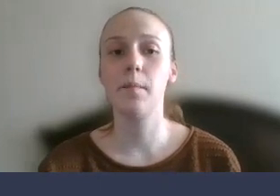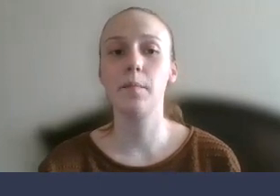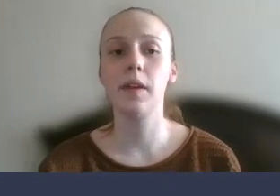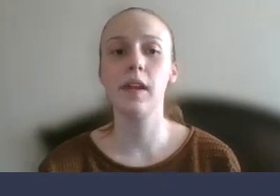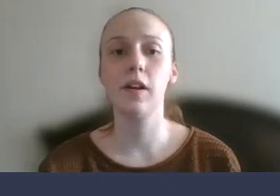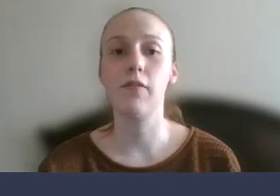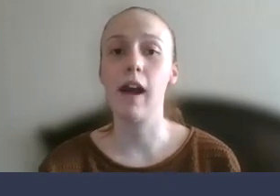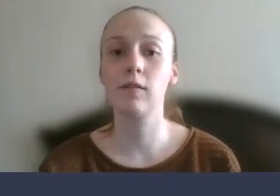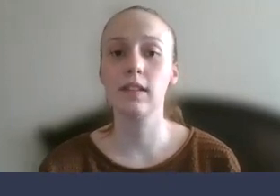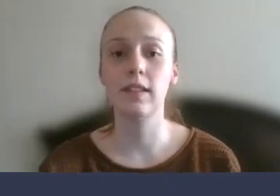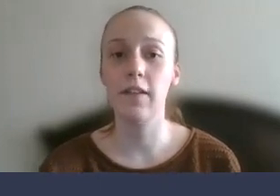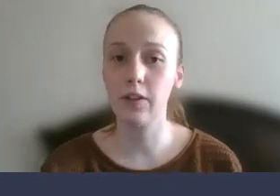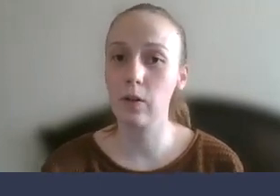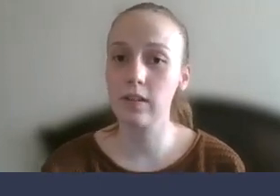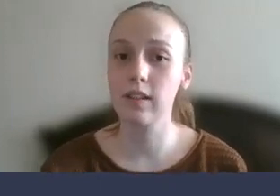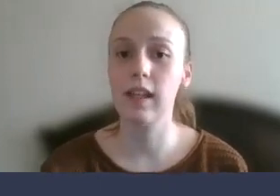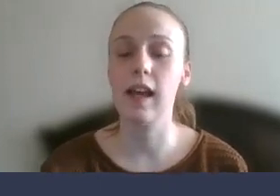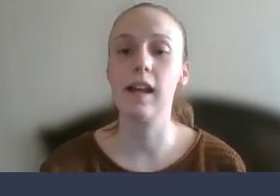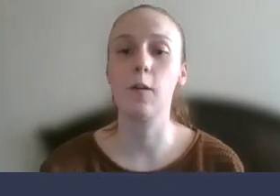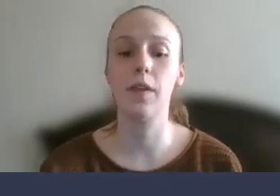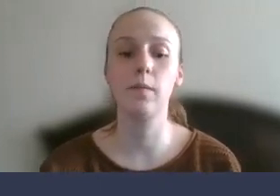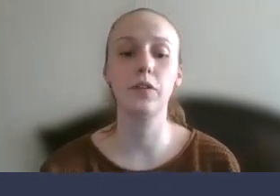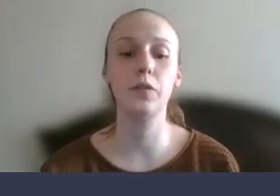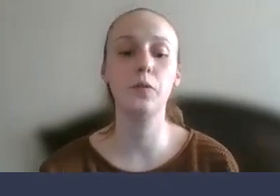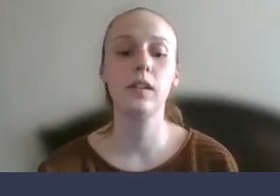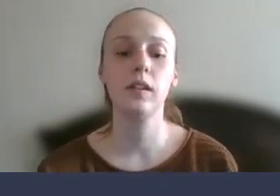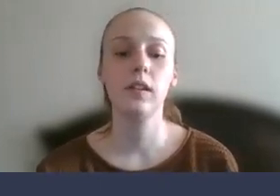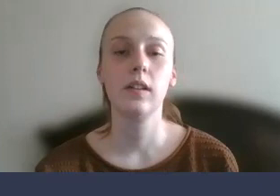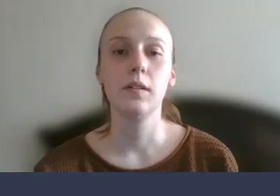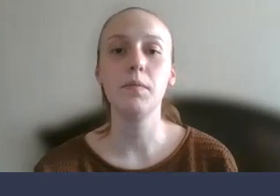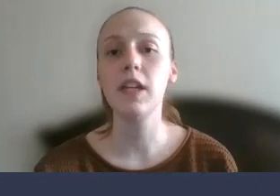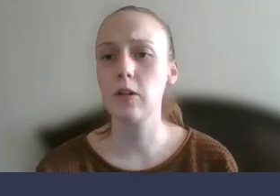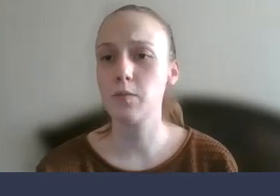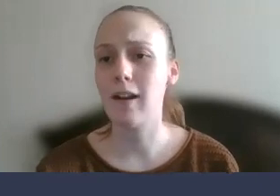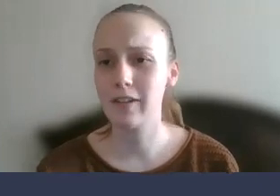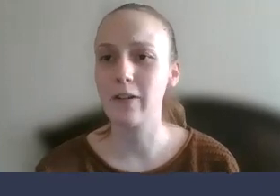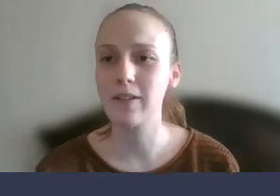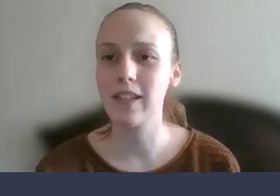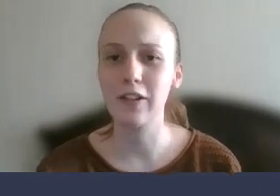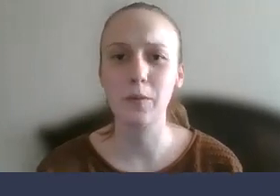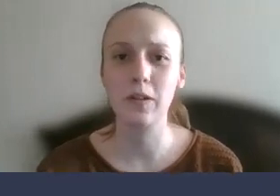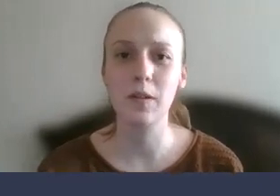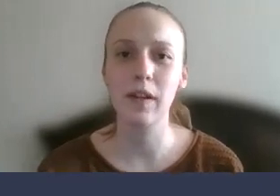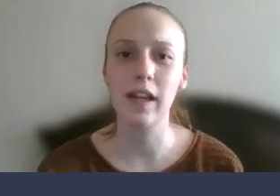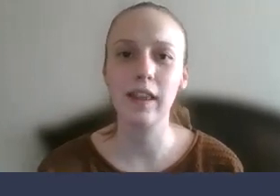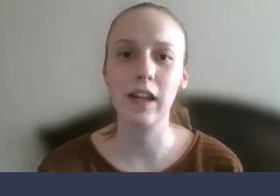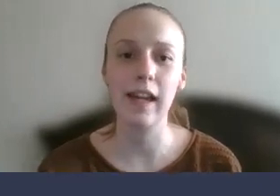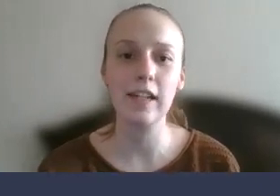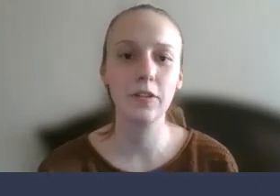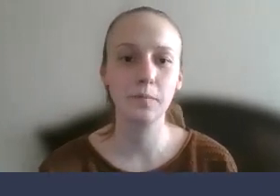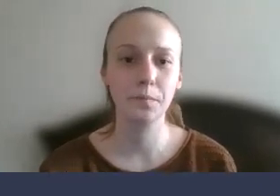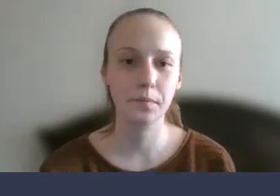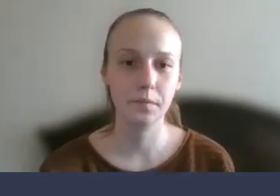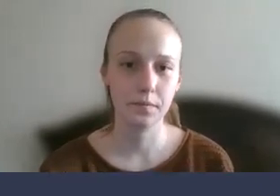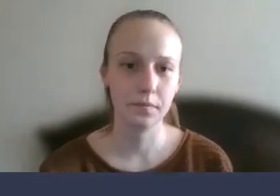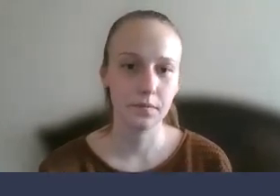So them being around safe adults can help them to meet those milestones that they're supposed to be meeting at their